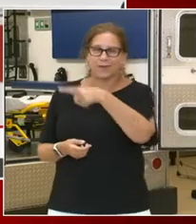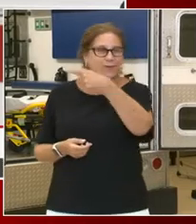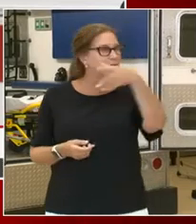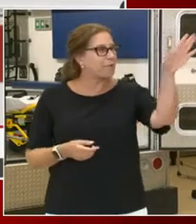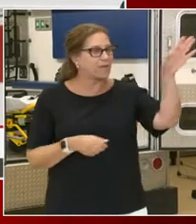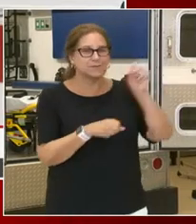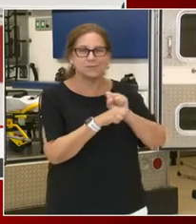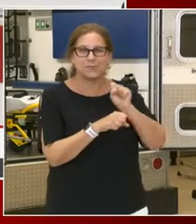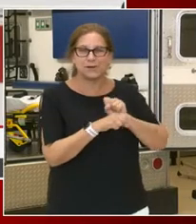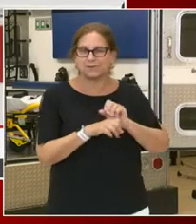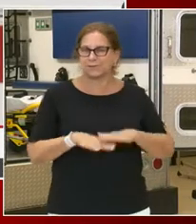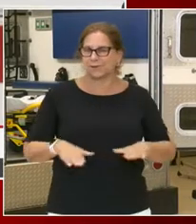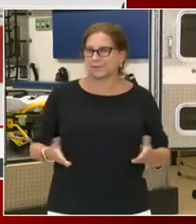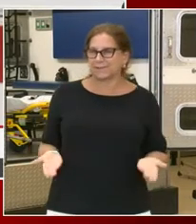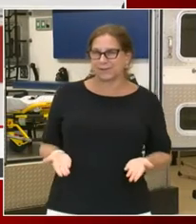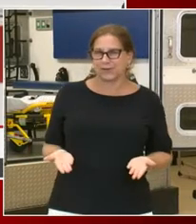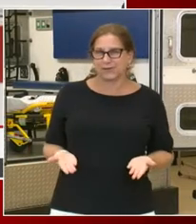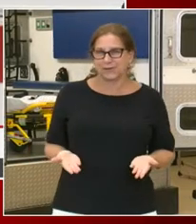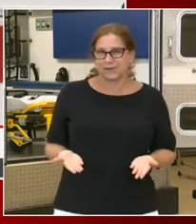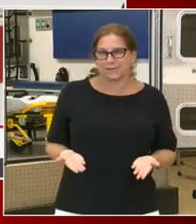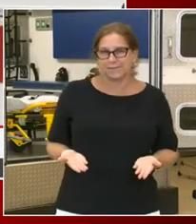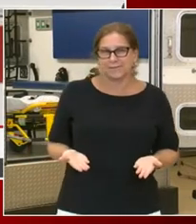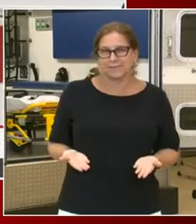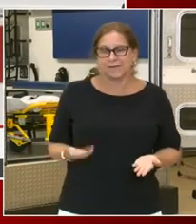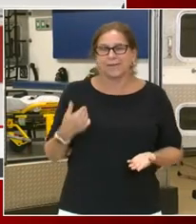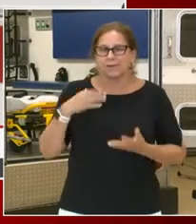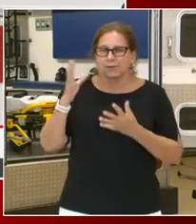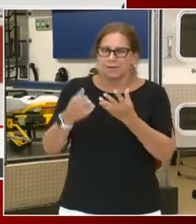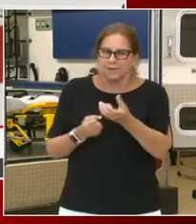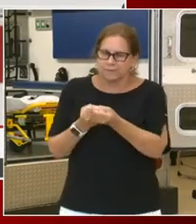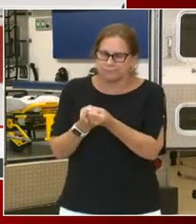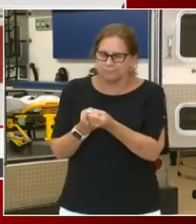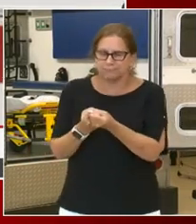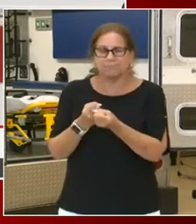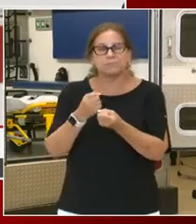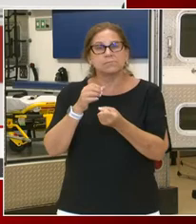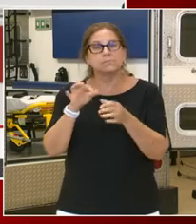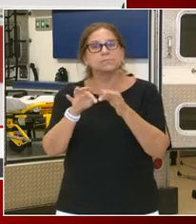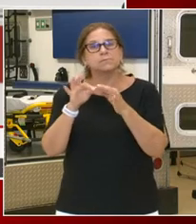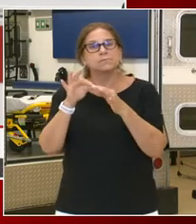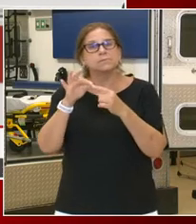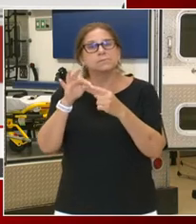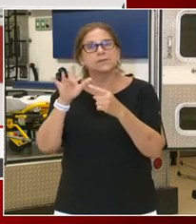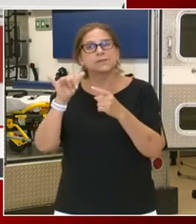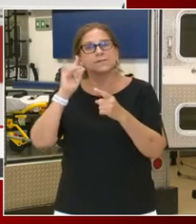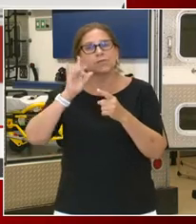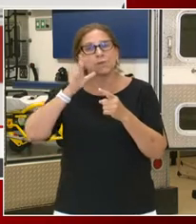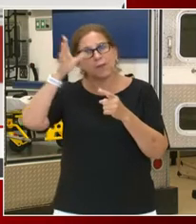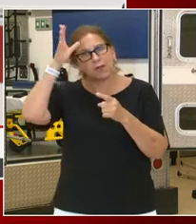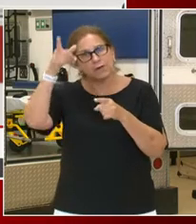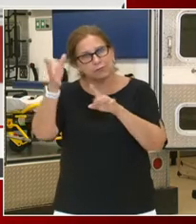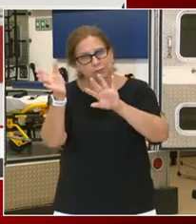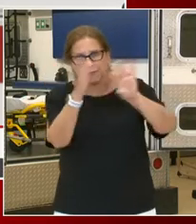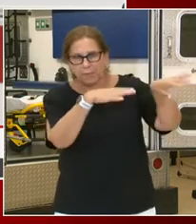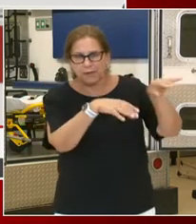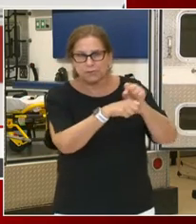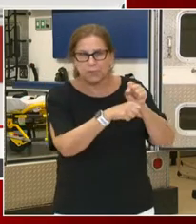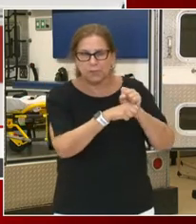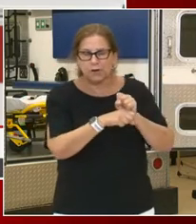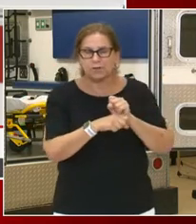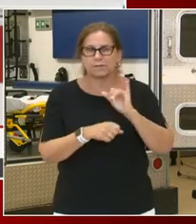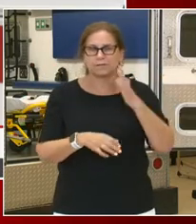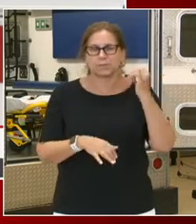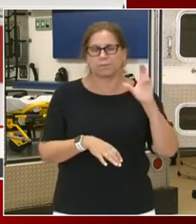child care have really supported that for all of us. We, as the Deputy Mayor said, have had